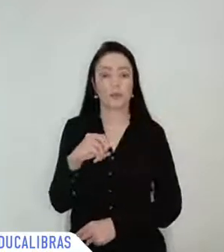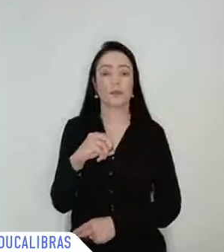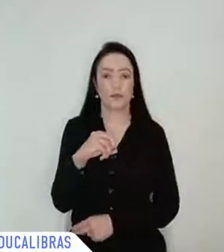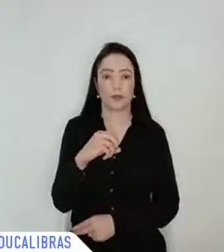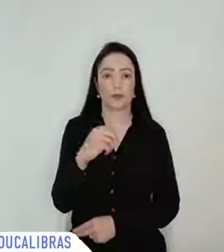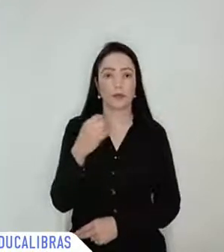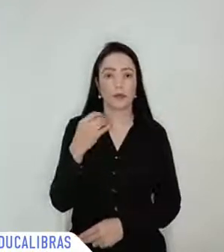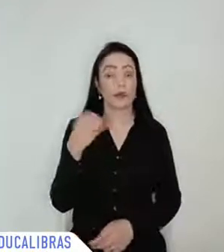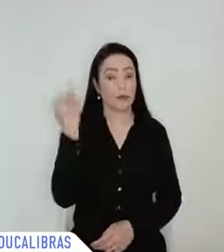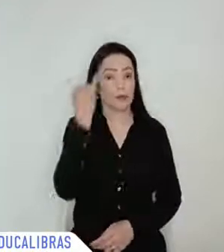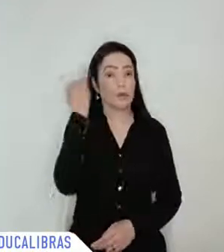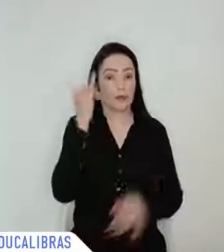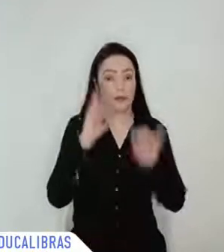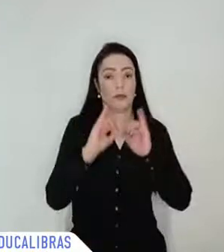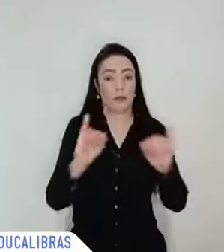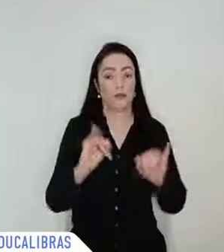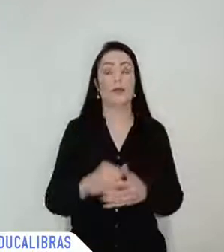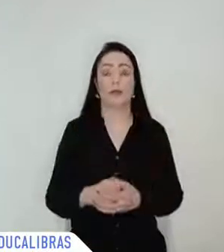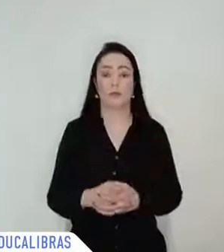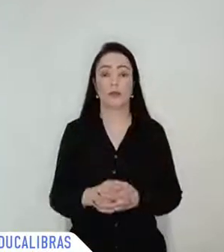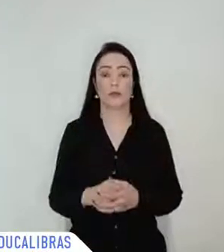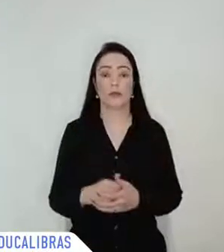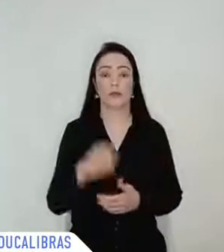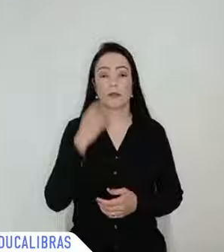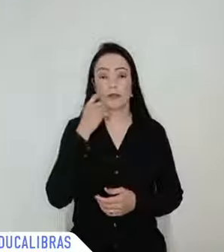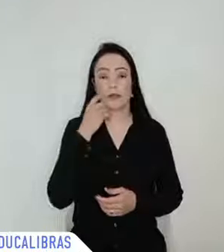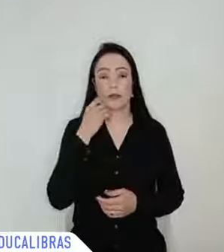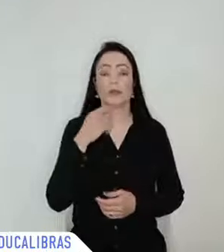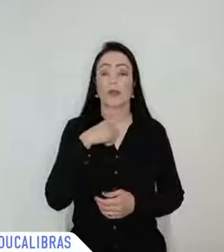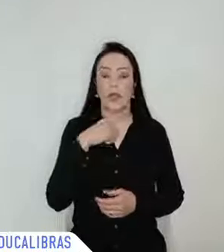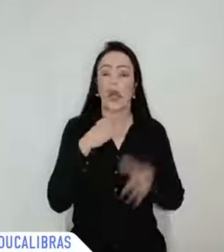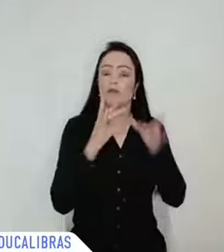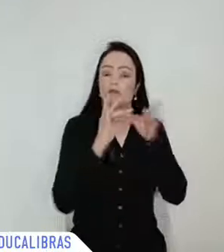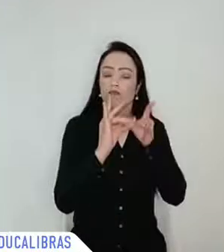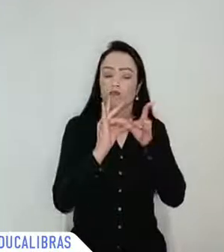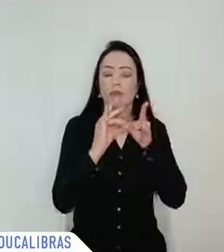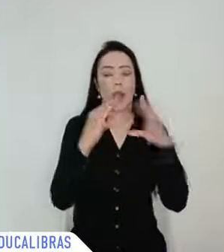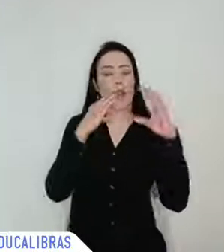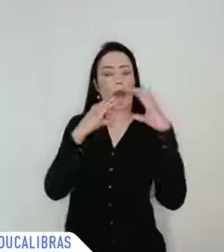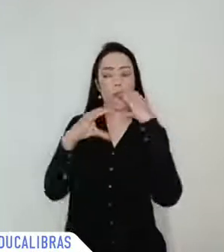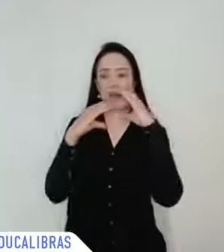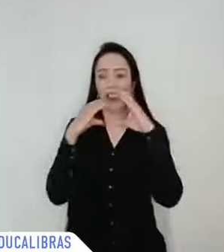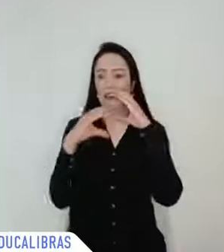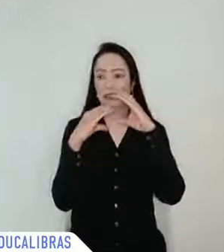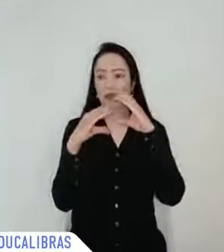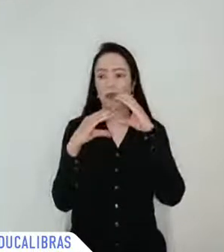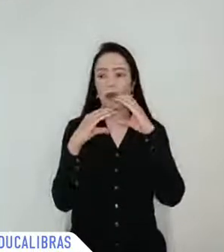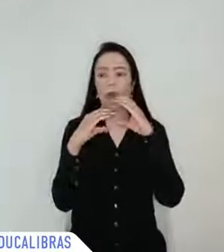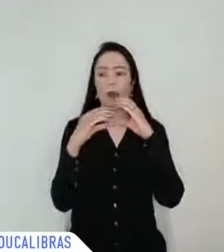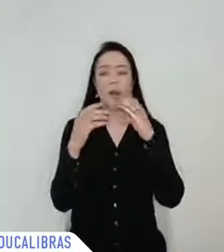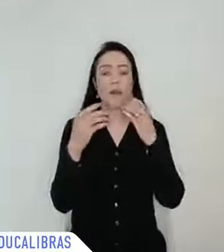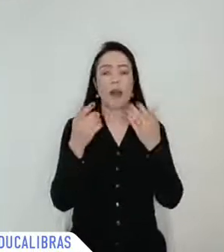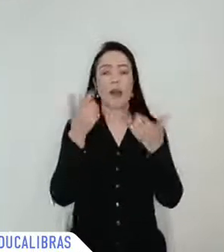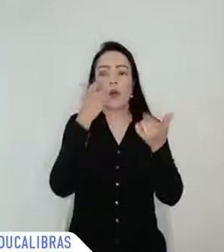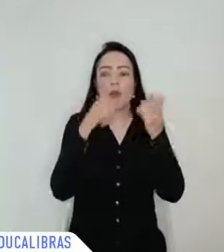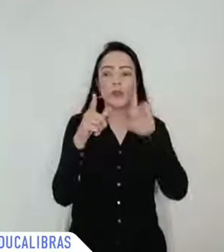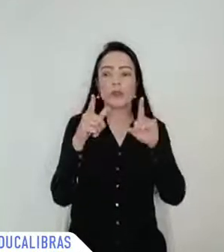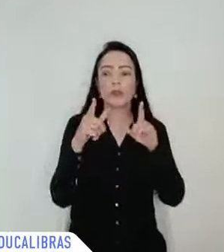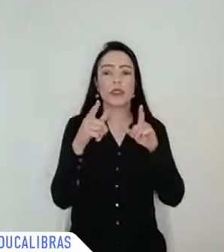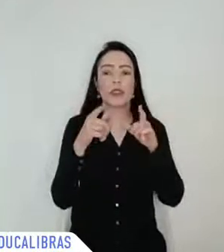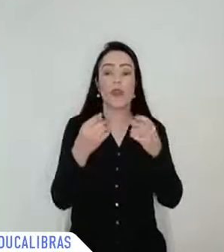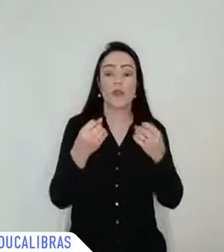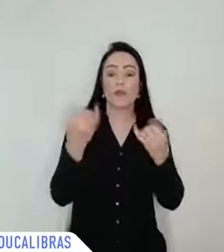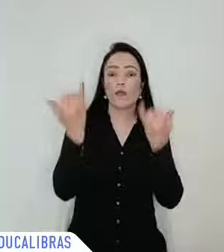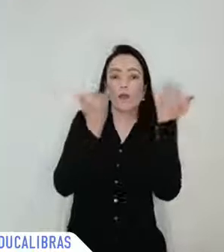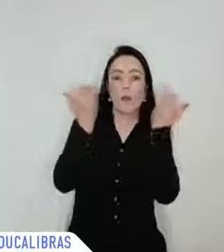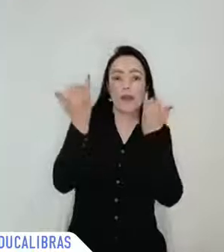of the press. This was created in June 2020 with an alliance between